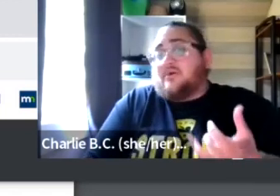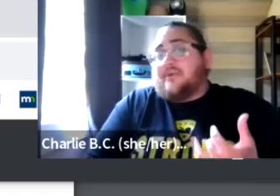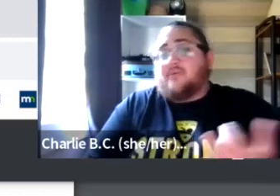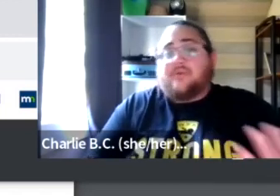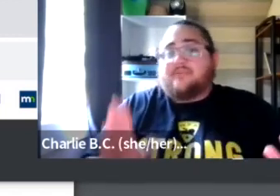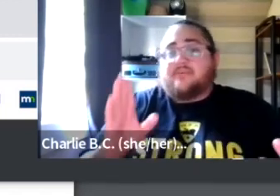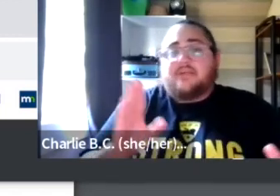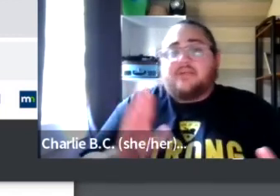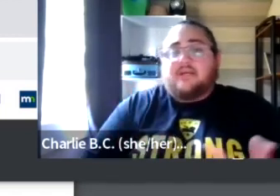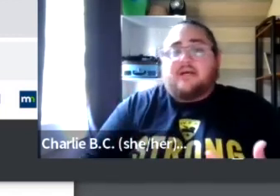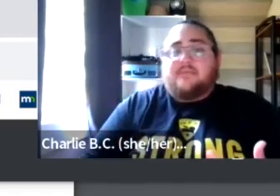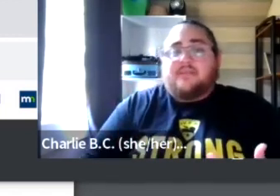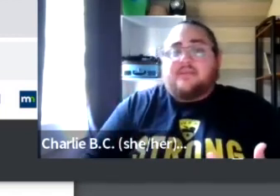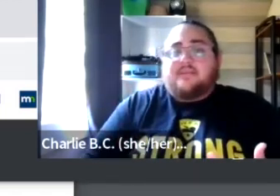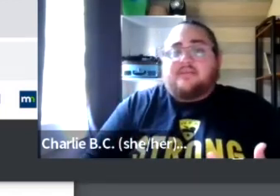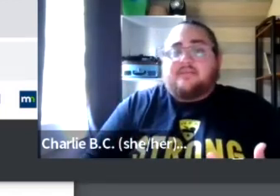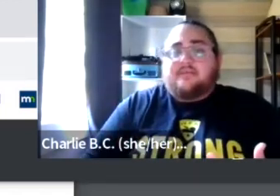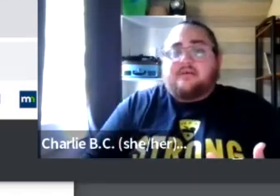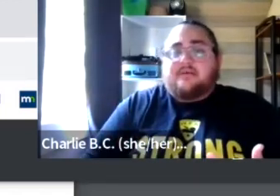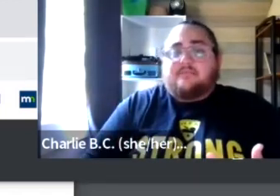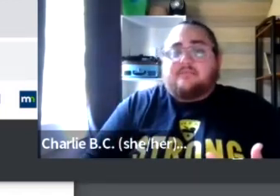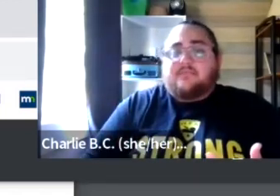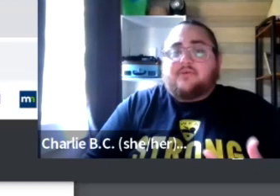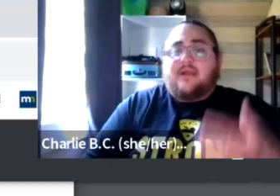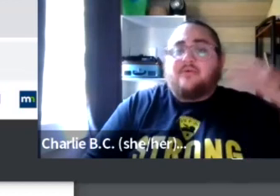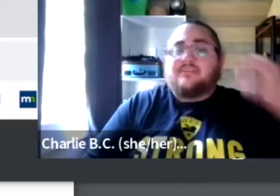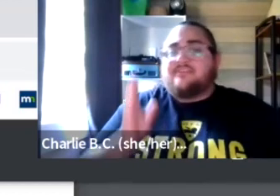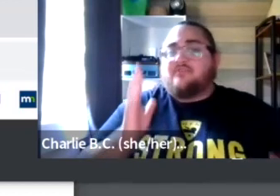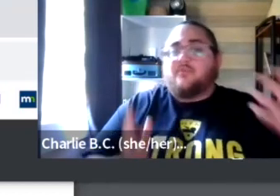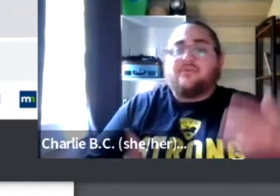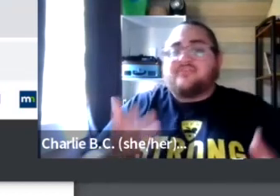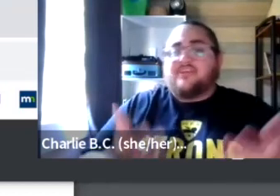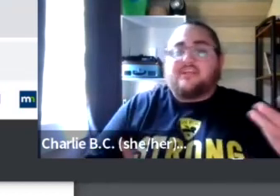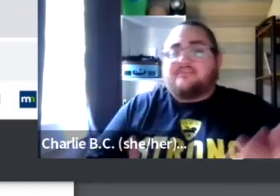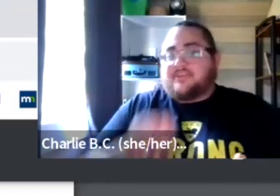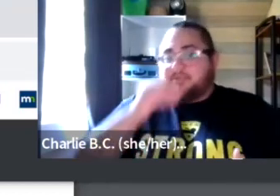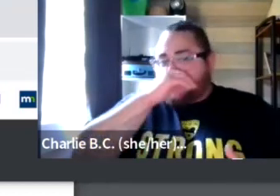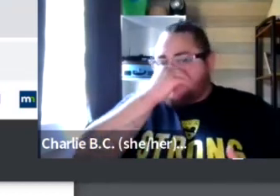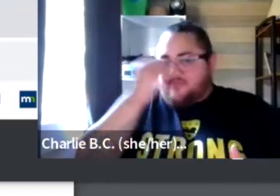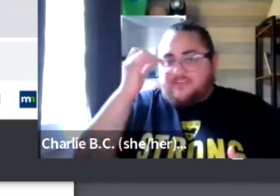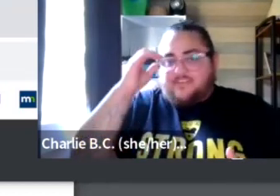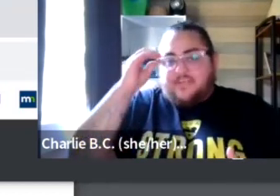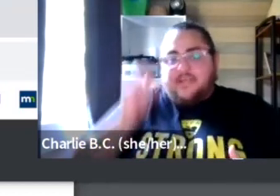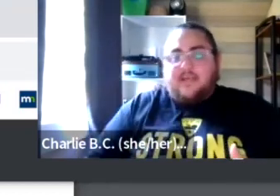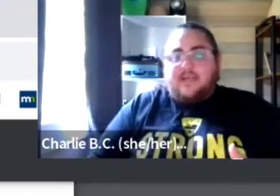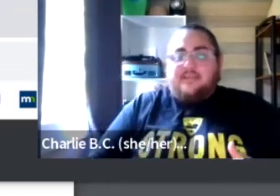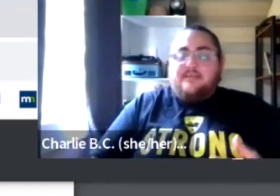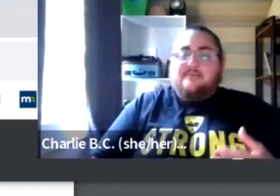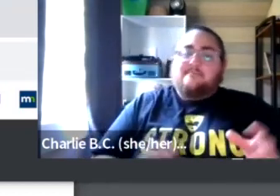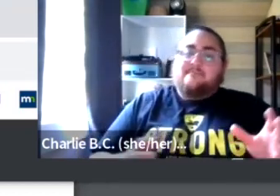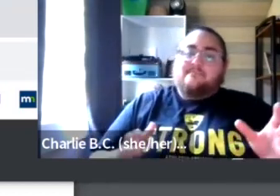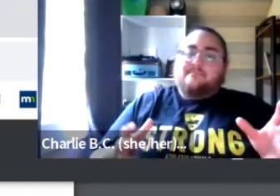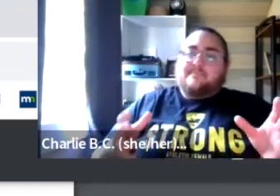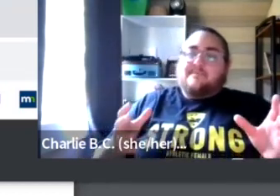if you don't qualify for a waiver? And then, how is informal hosting going to affect your benefits? I